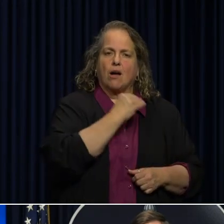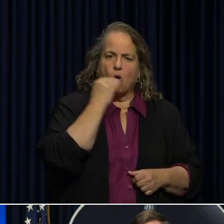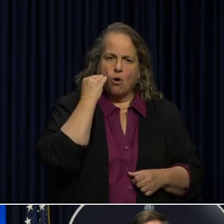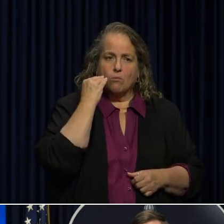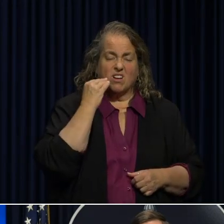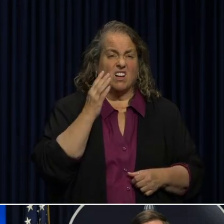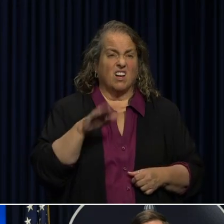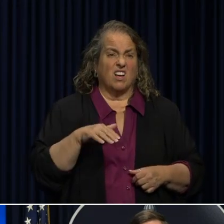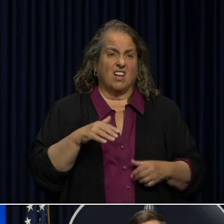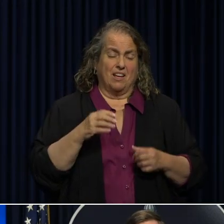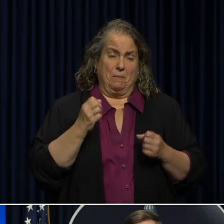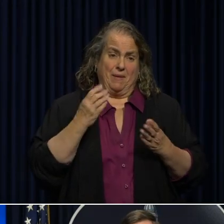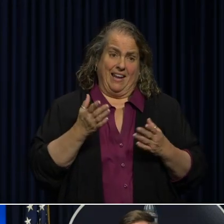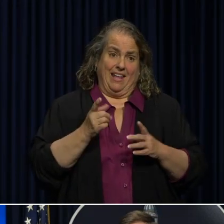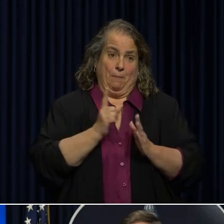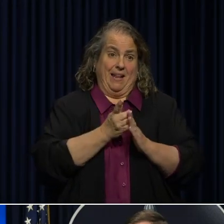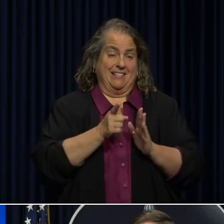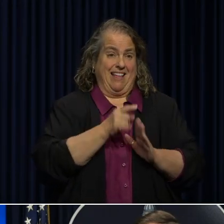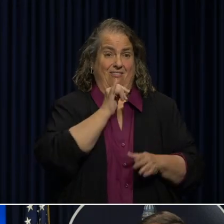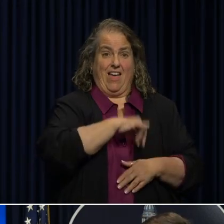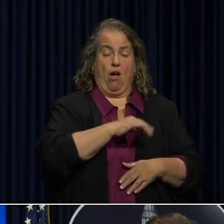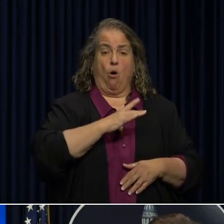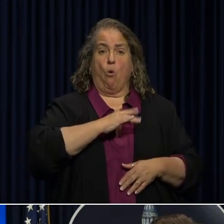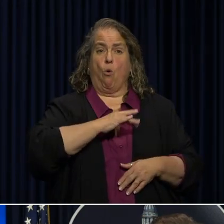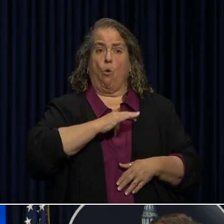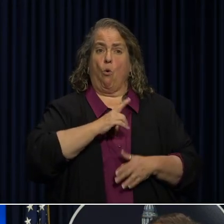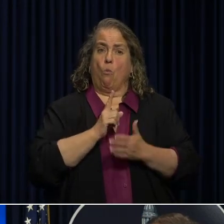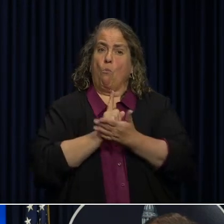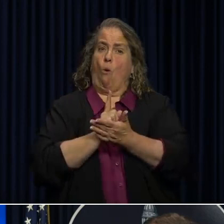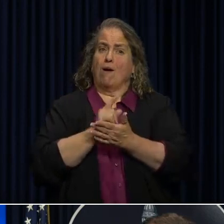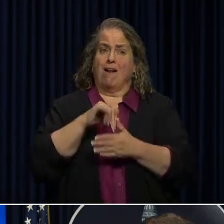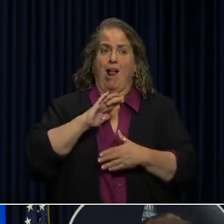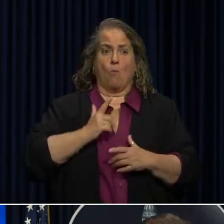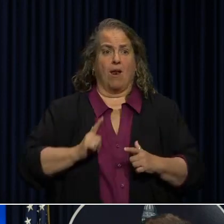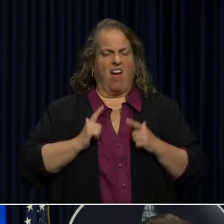But your willingness to set the example is so important.